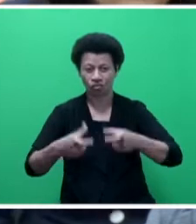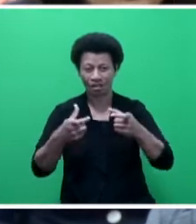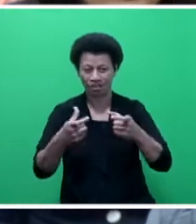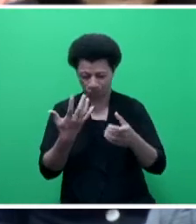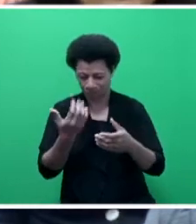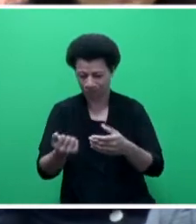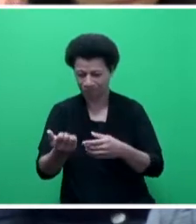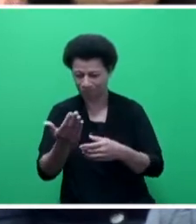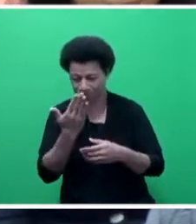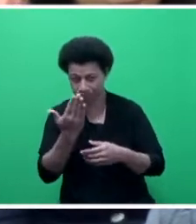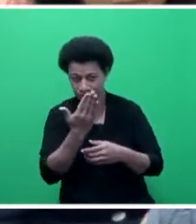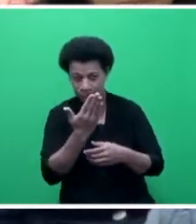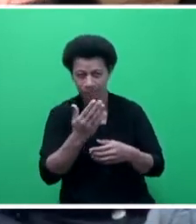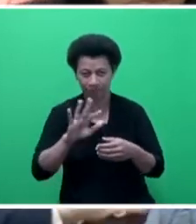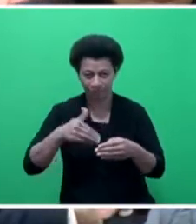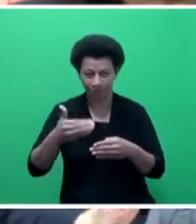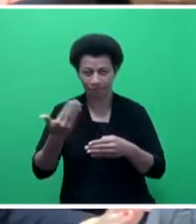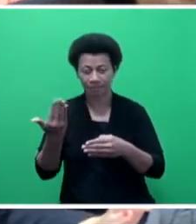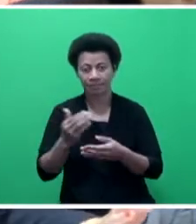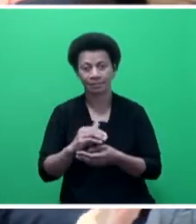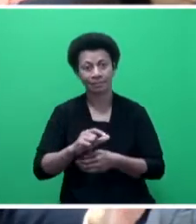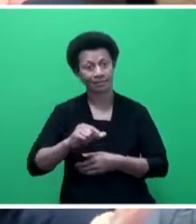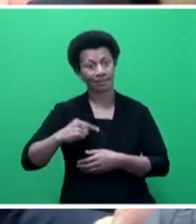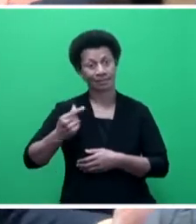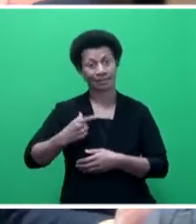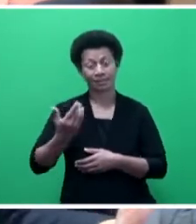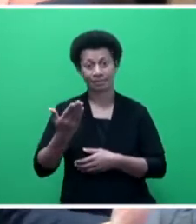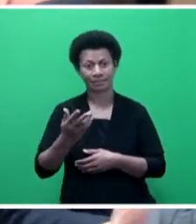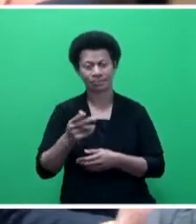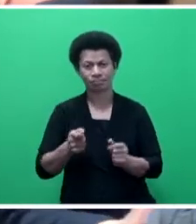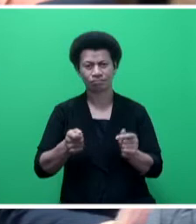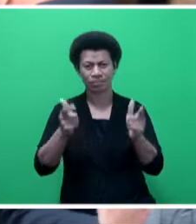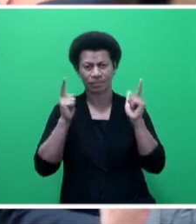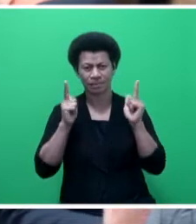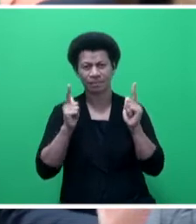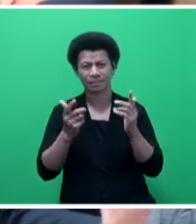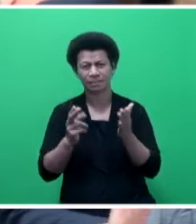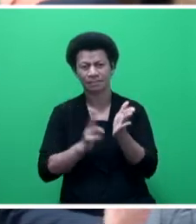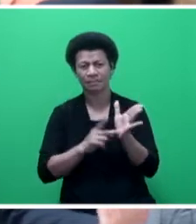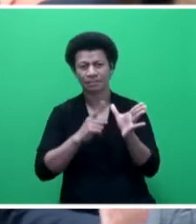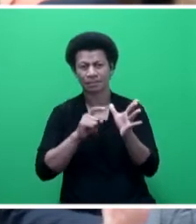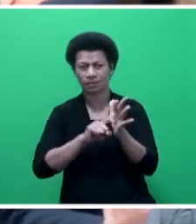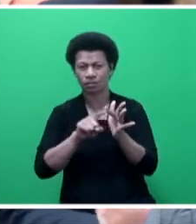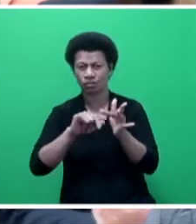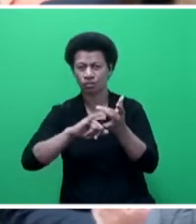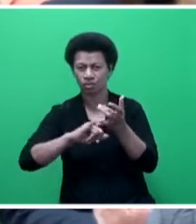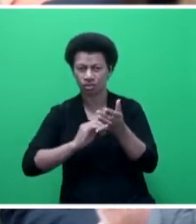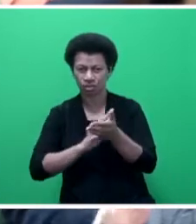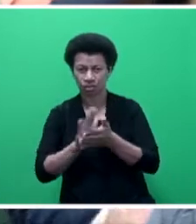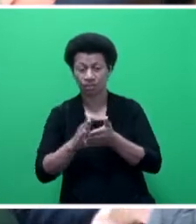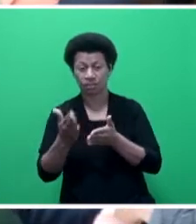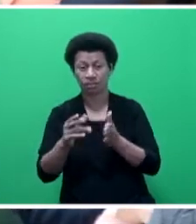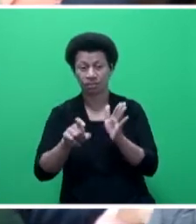also very glad, Mr. Speaker, sir, that Professor Paresh Narayan, who originally is from Navua, and who is a gold medalist